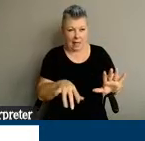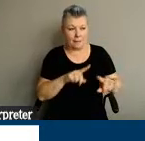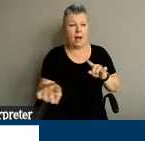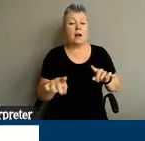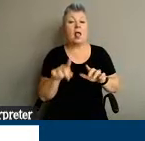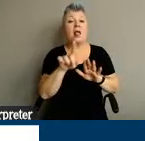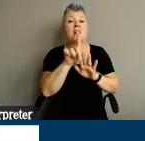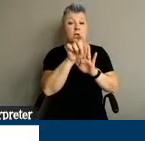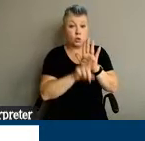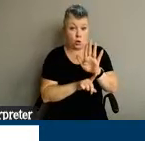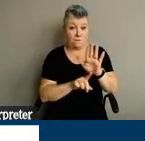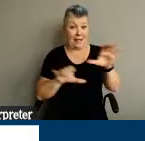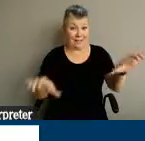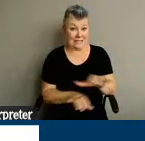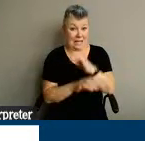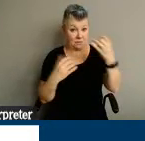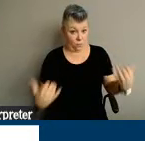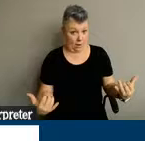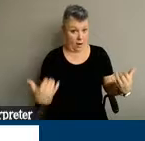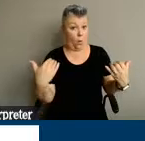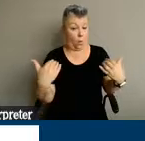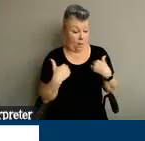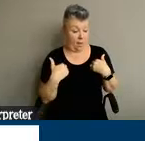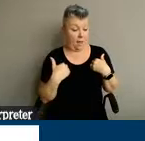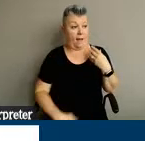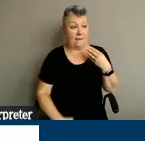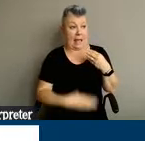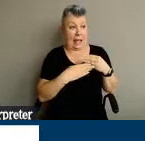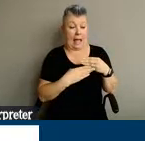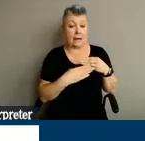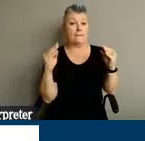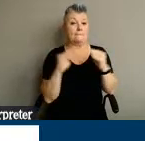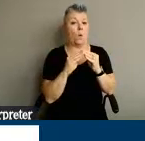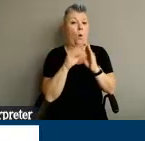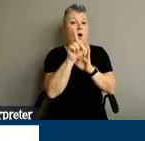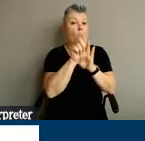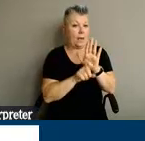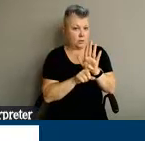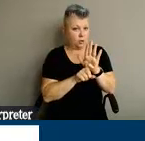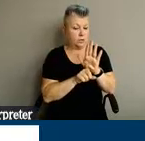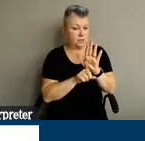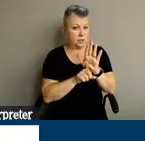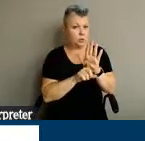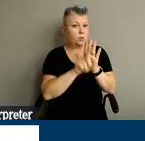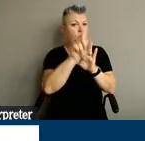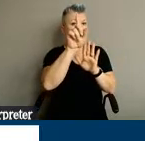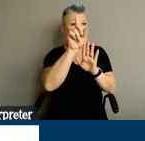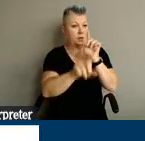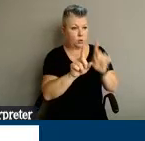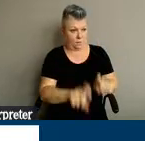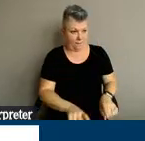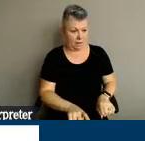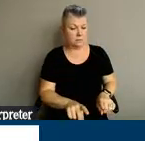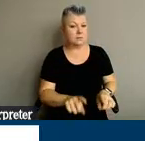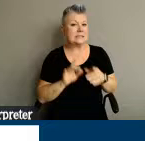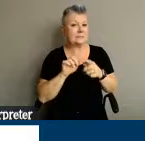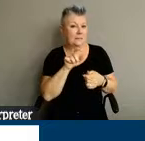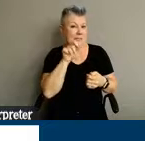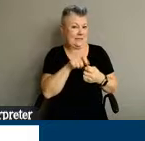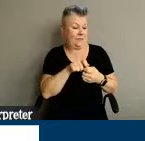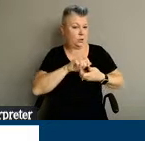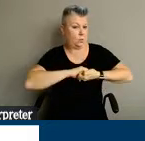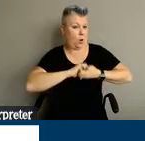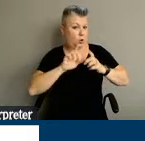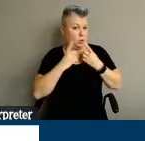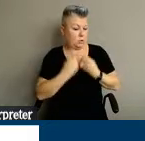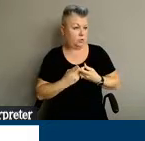at this point in time now. We have added, some additional questions, specific for partner districts. There are 6 questions. The